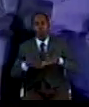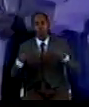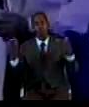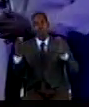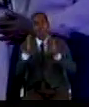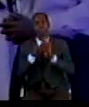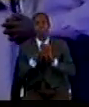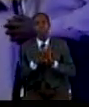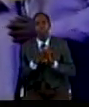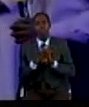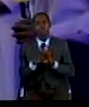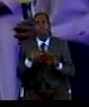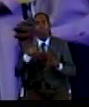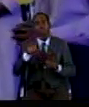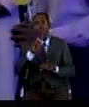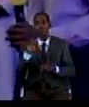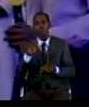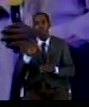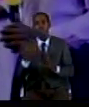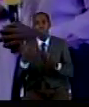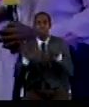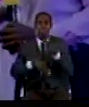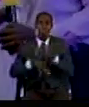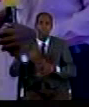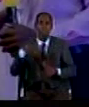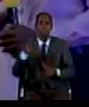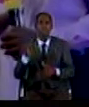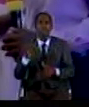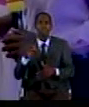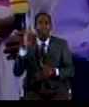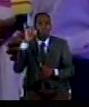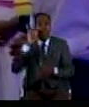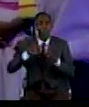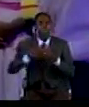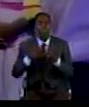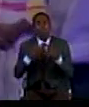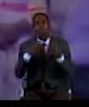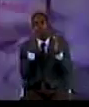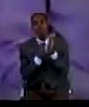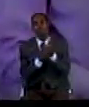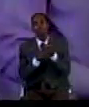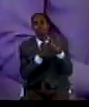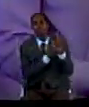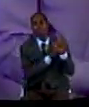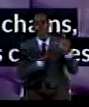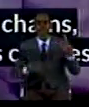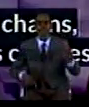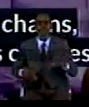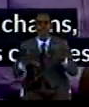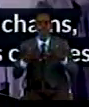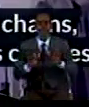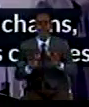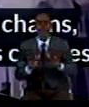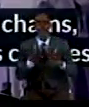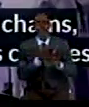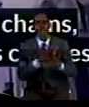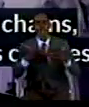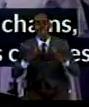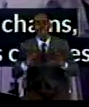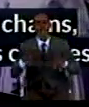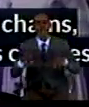door. Lazarus came forth, he began to praise the Lord. Losing, letting